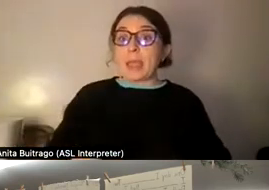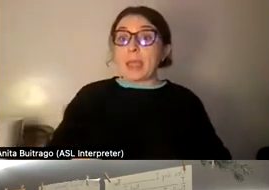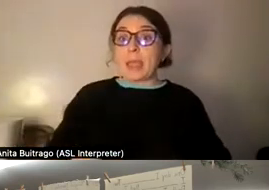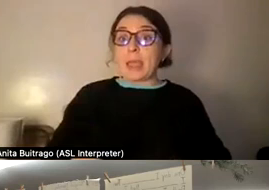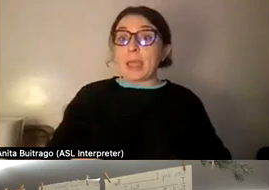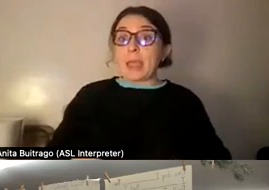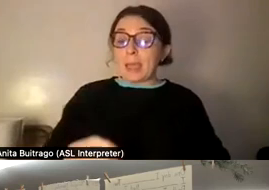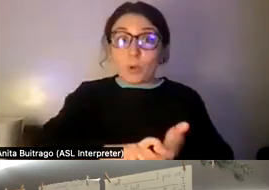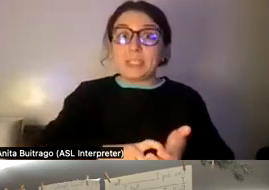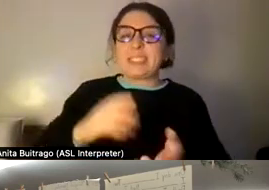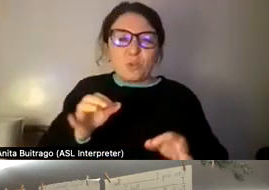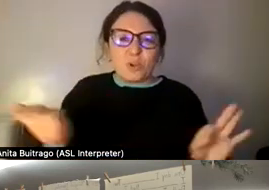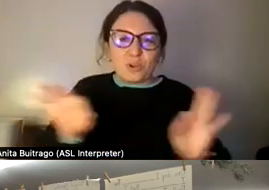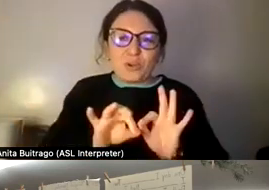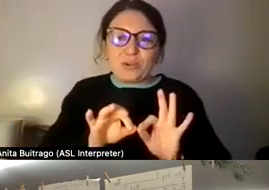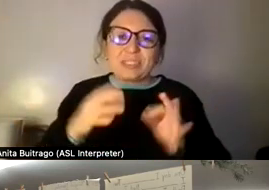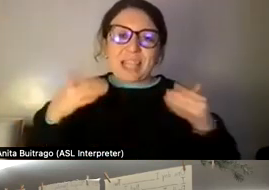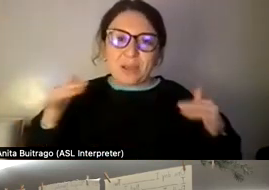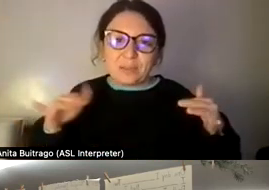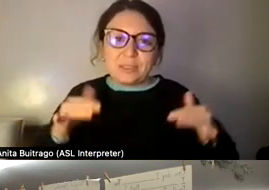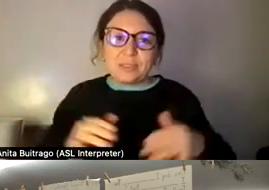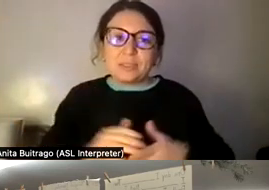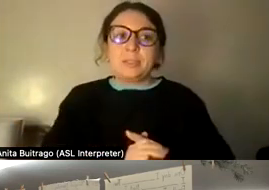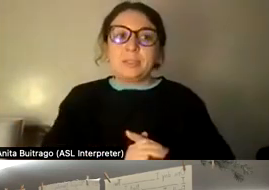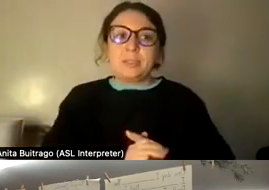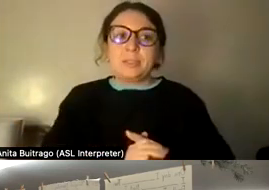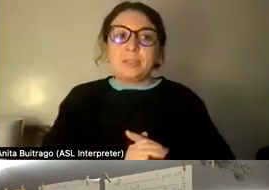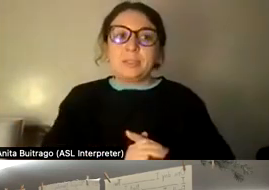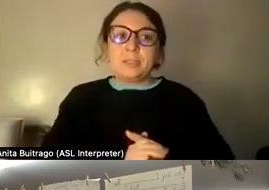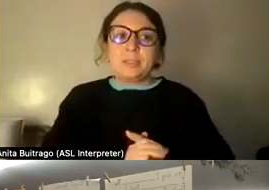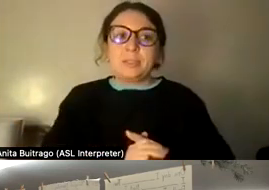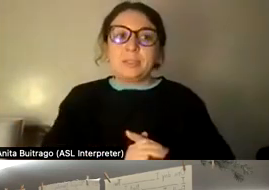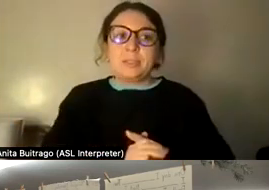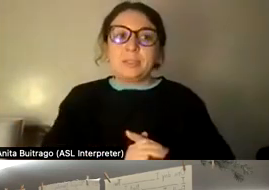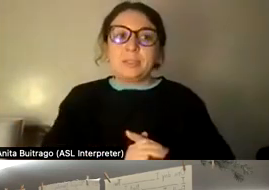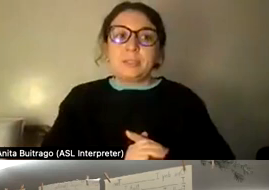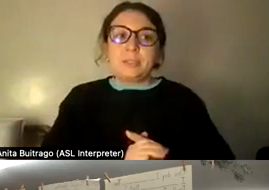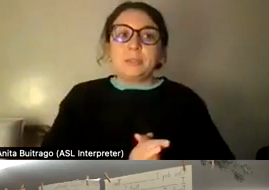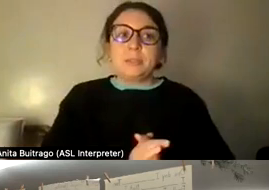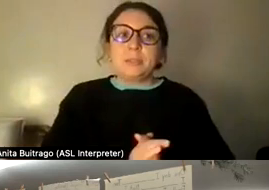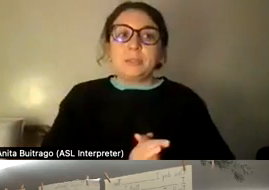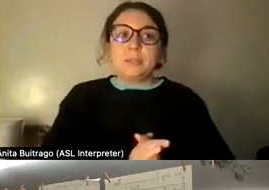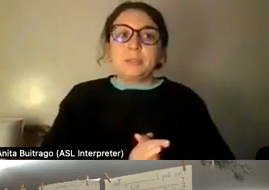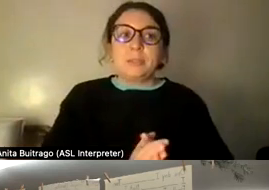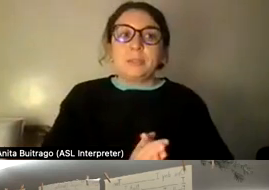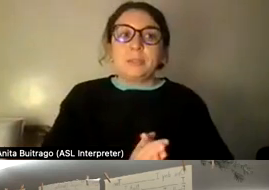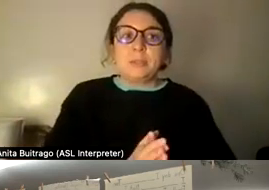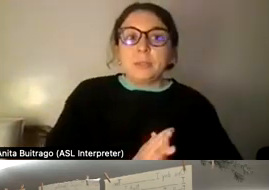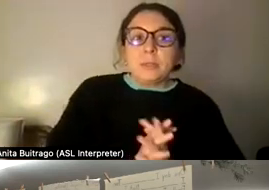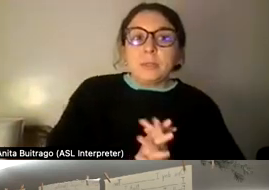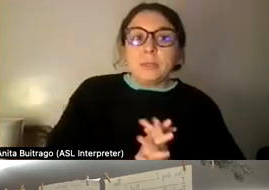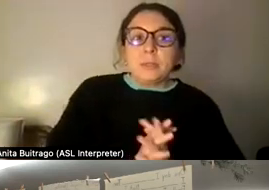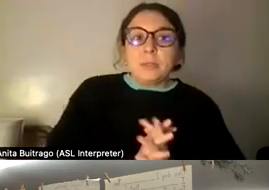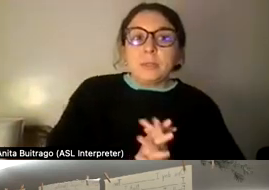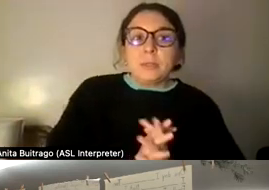sounds and spoken words. So just this one, you don't even have to have letters that you're looking at. You're just able to hear the